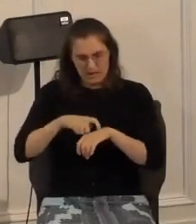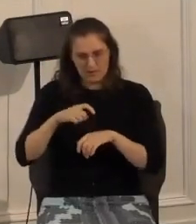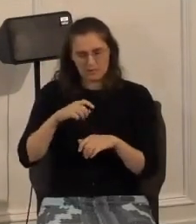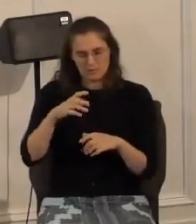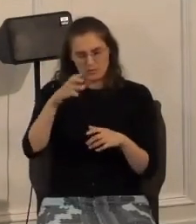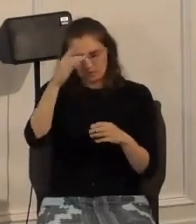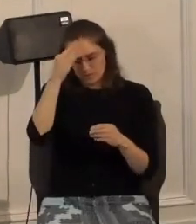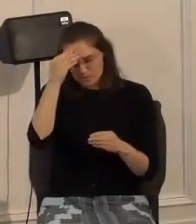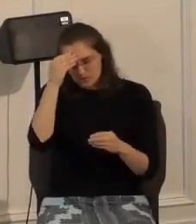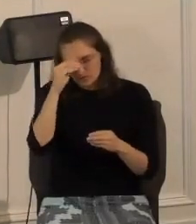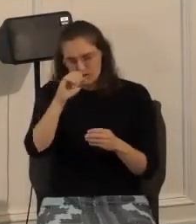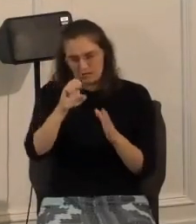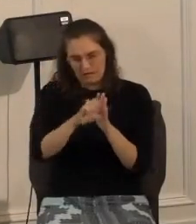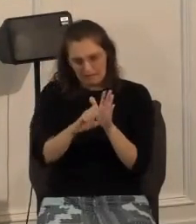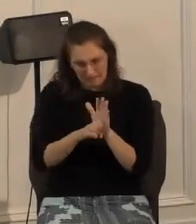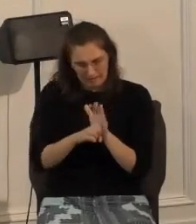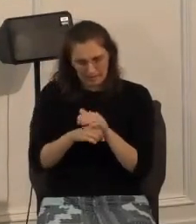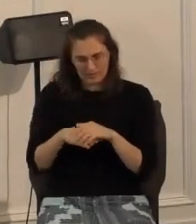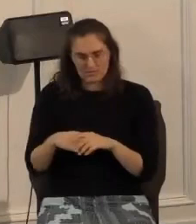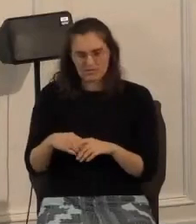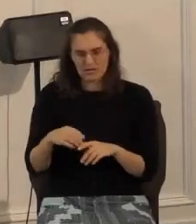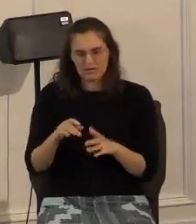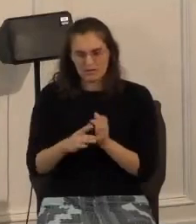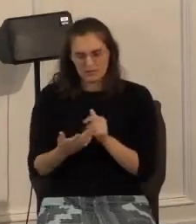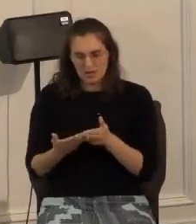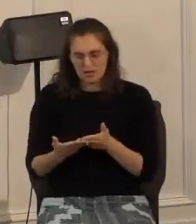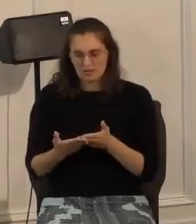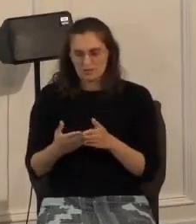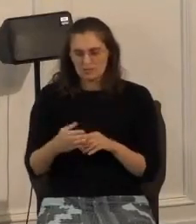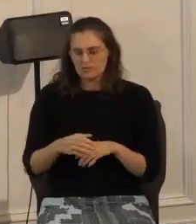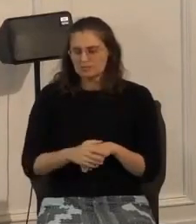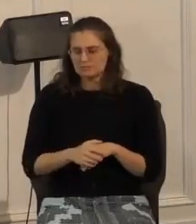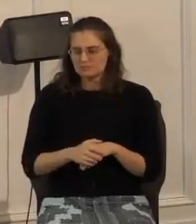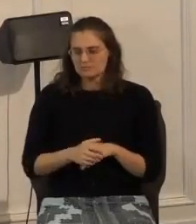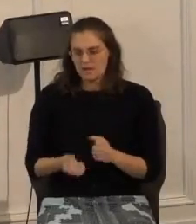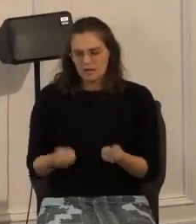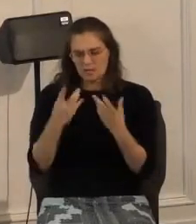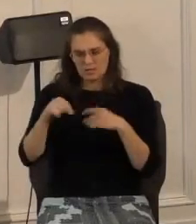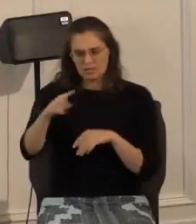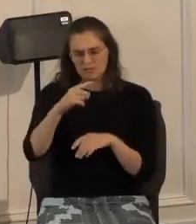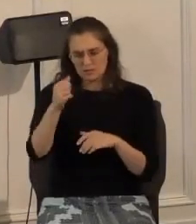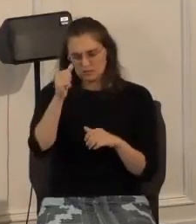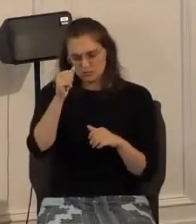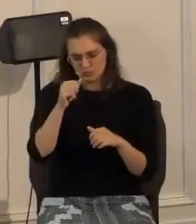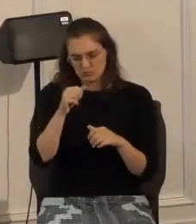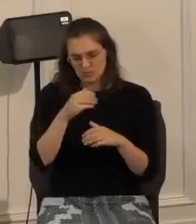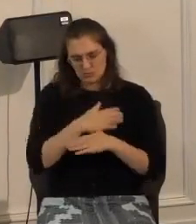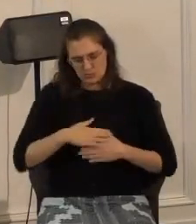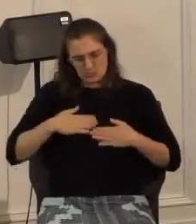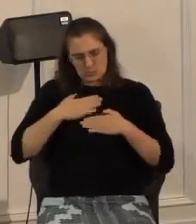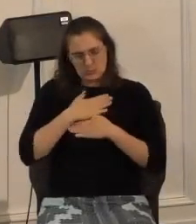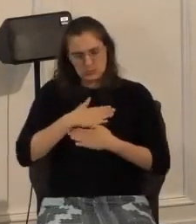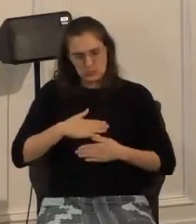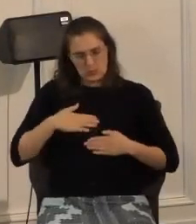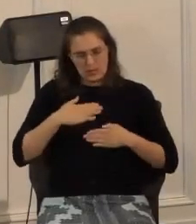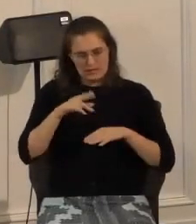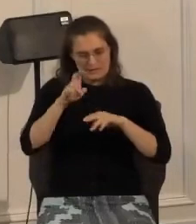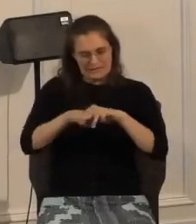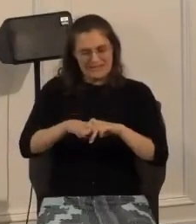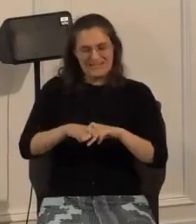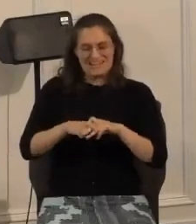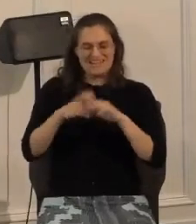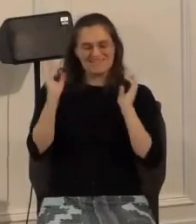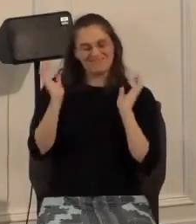think of others. Now, how many of you enjoy sitting down and eating a meal with somebody that chews with their